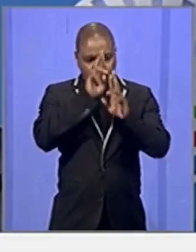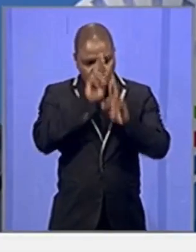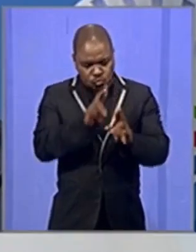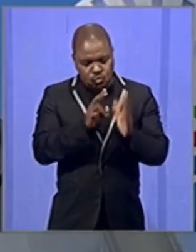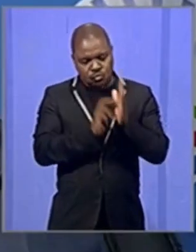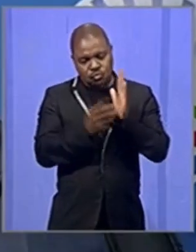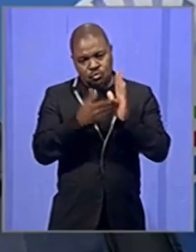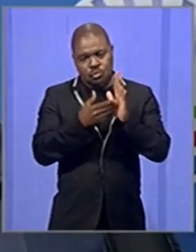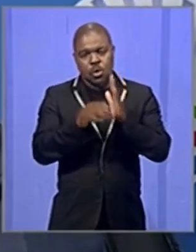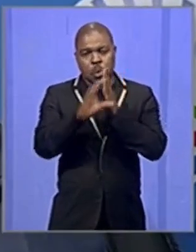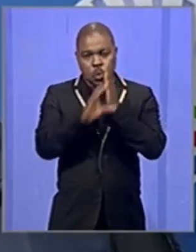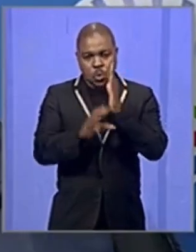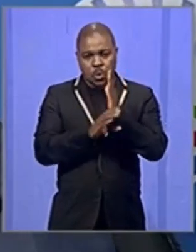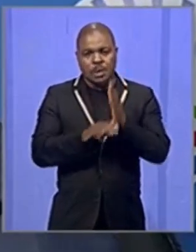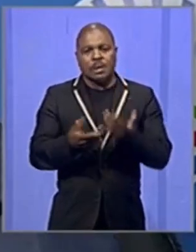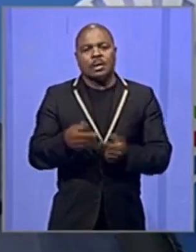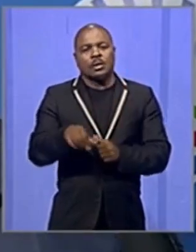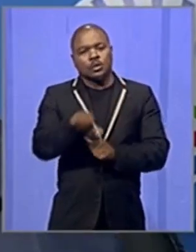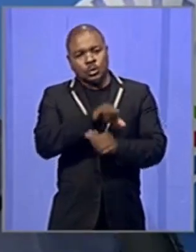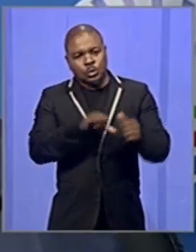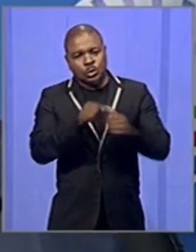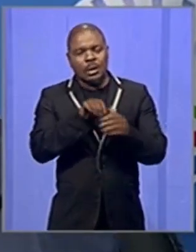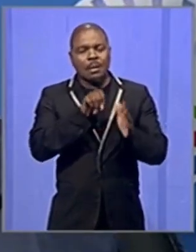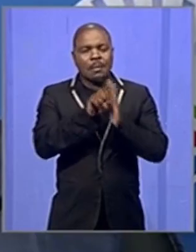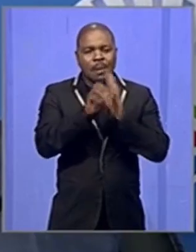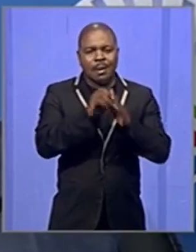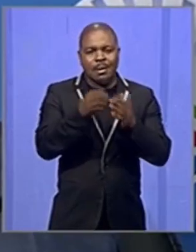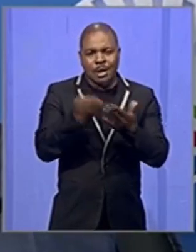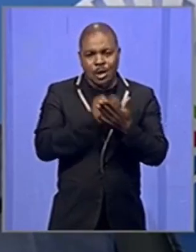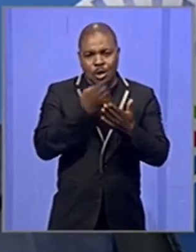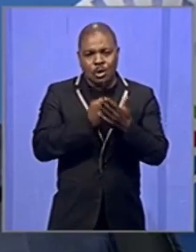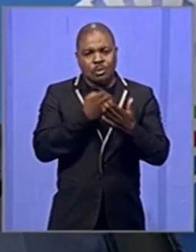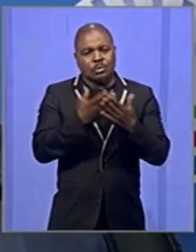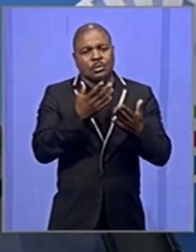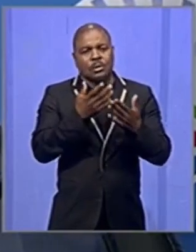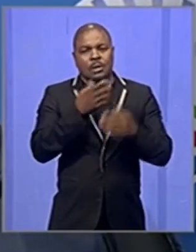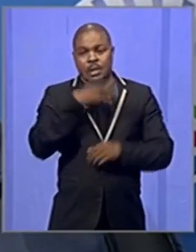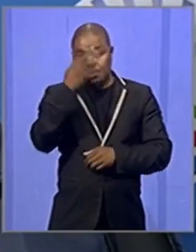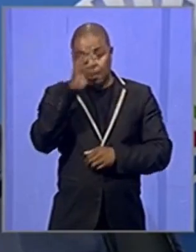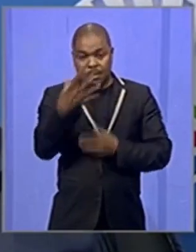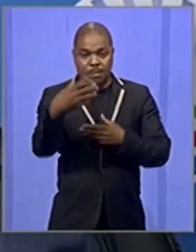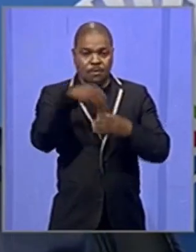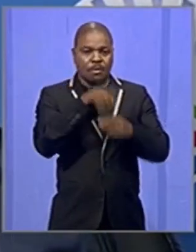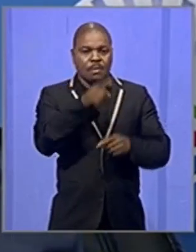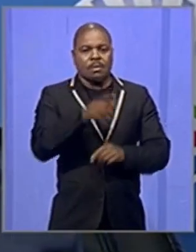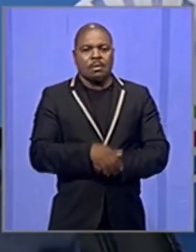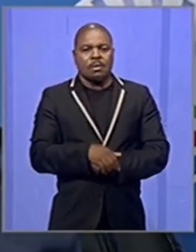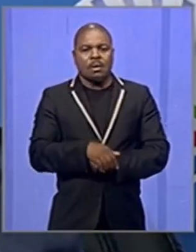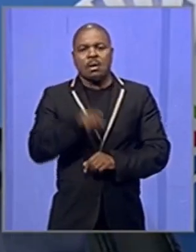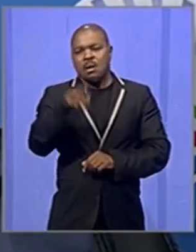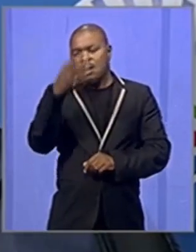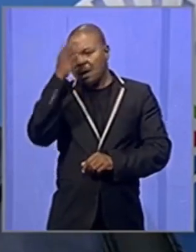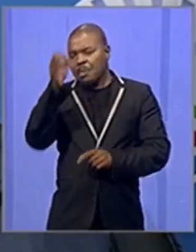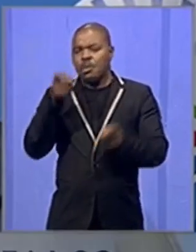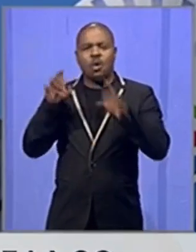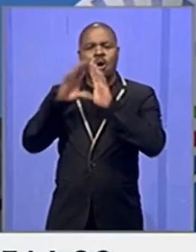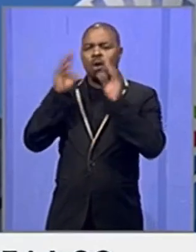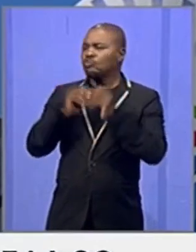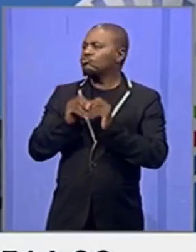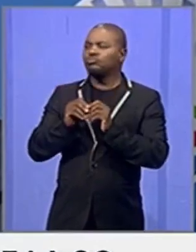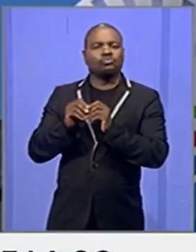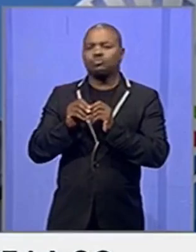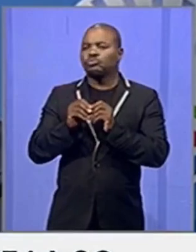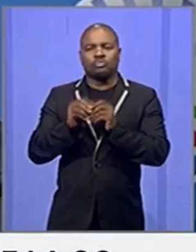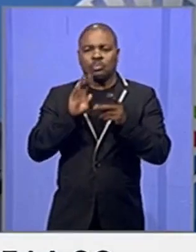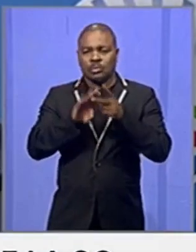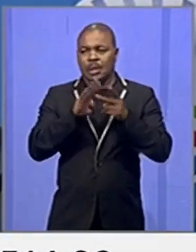Constitution, a social market economy that sees the state as an actor but doesn't believe the state should have control over everything, and